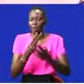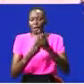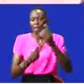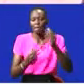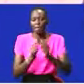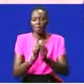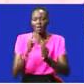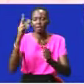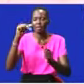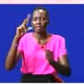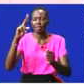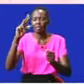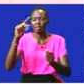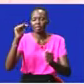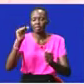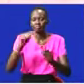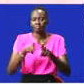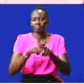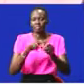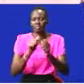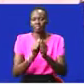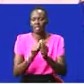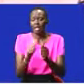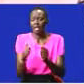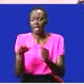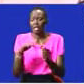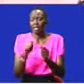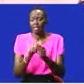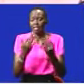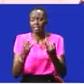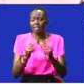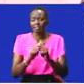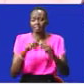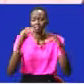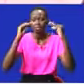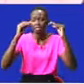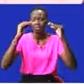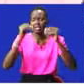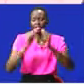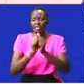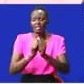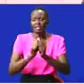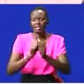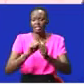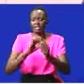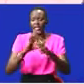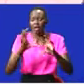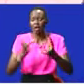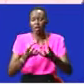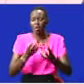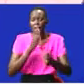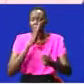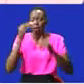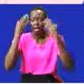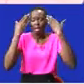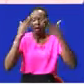Kakra Ward and West Kanyamkago Ward, and we sensitize community to be aware of